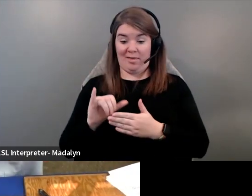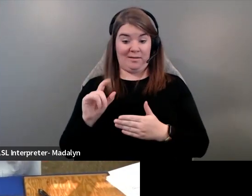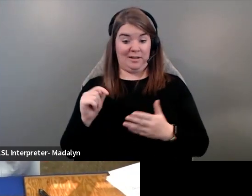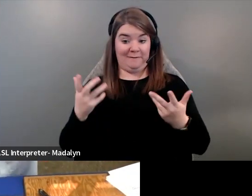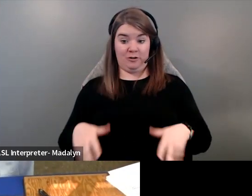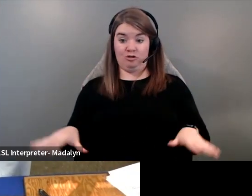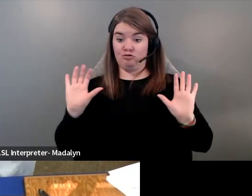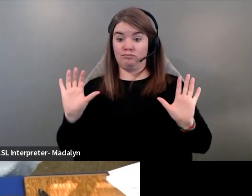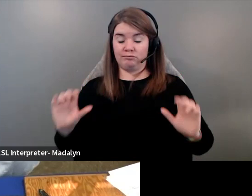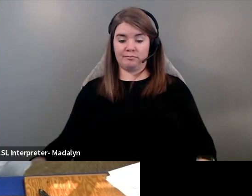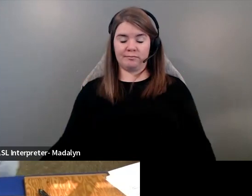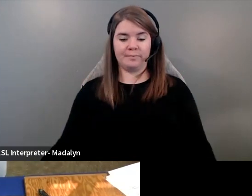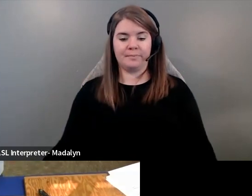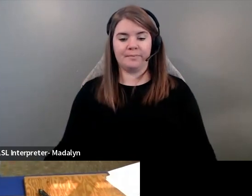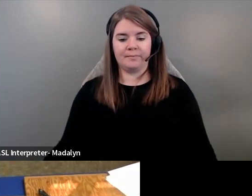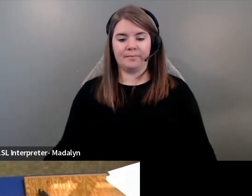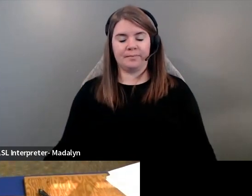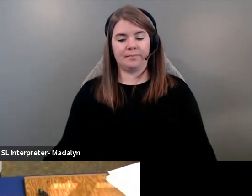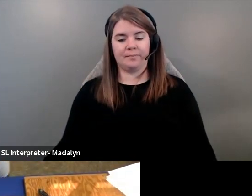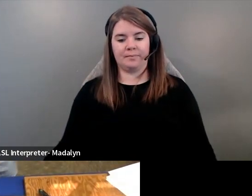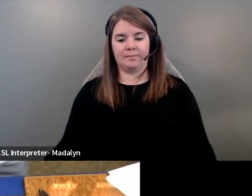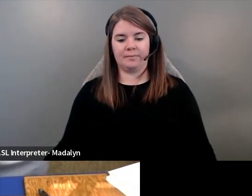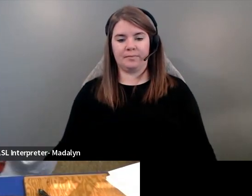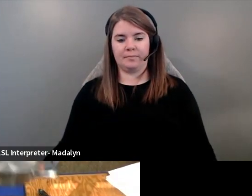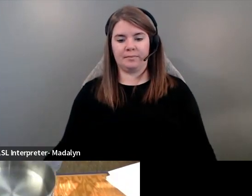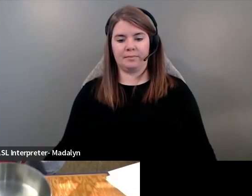Move that one to that burner now.